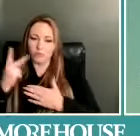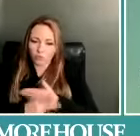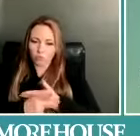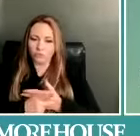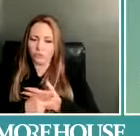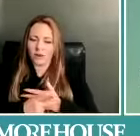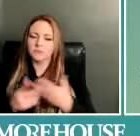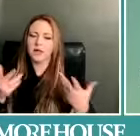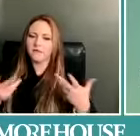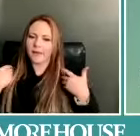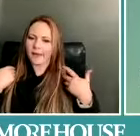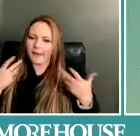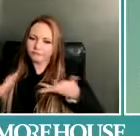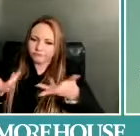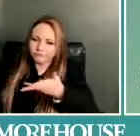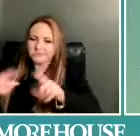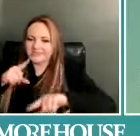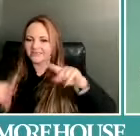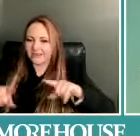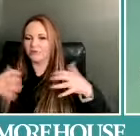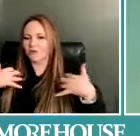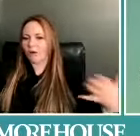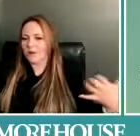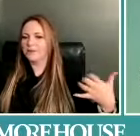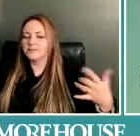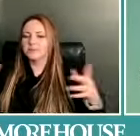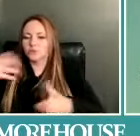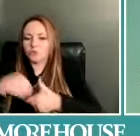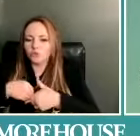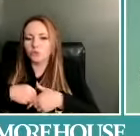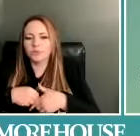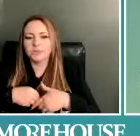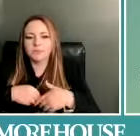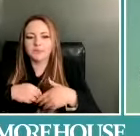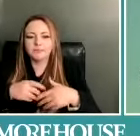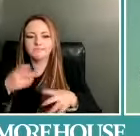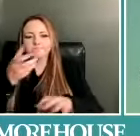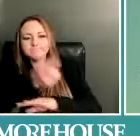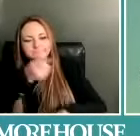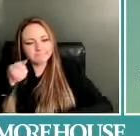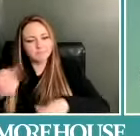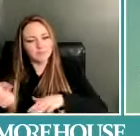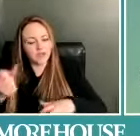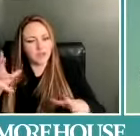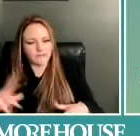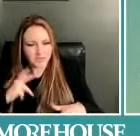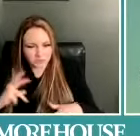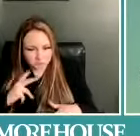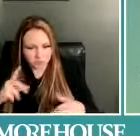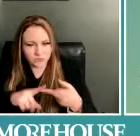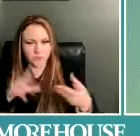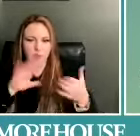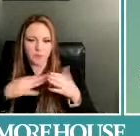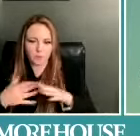a number of diverse audiences, including elected and appointed legislative officials, community leaders and